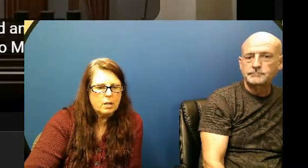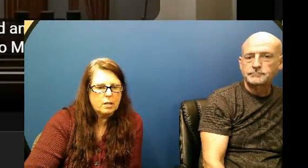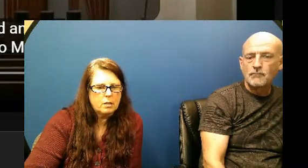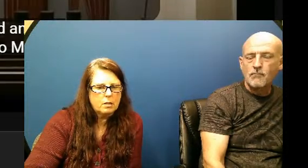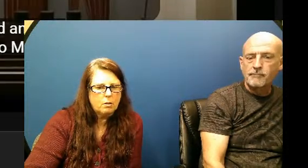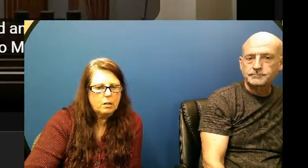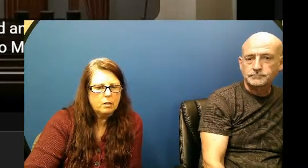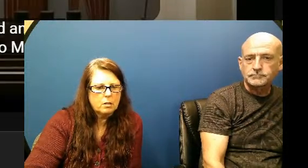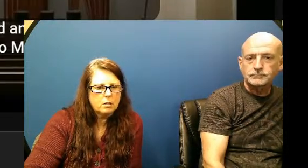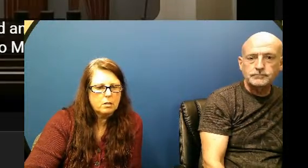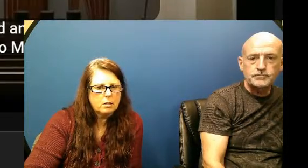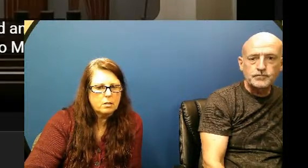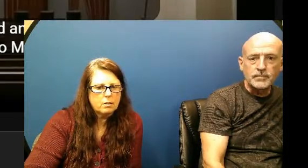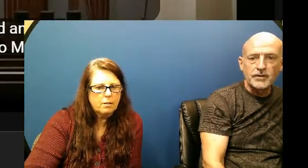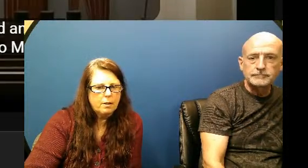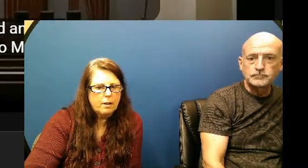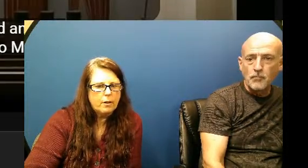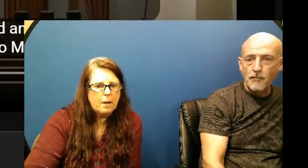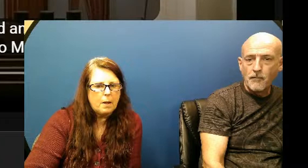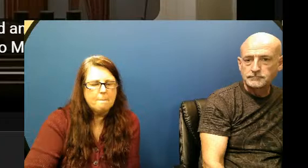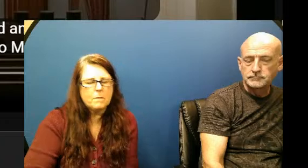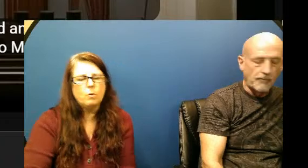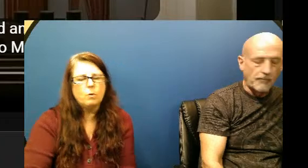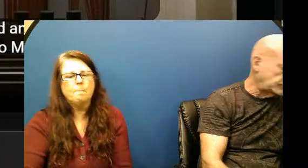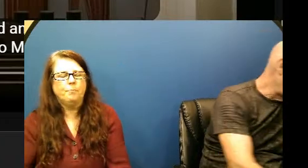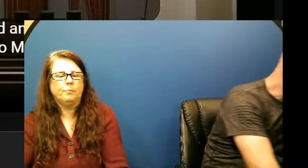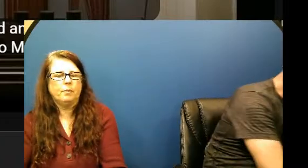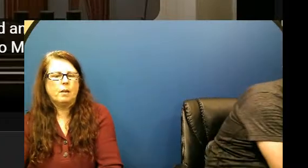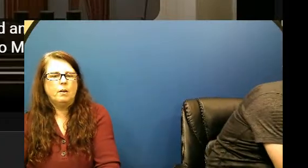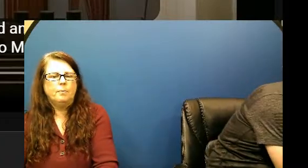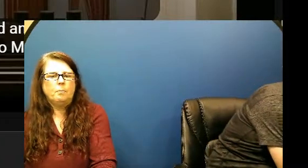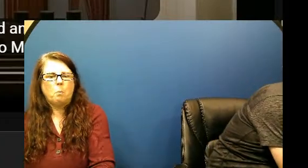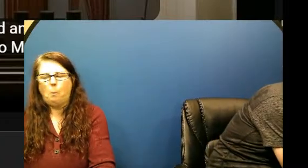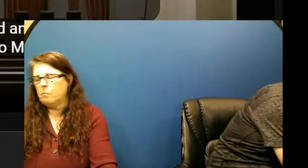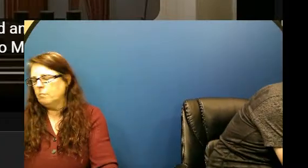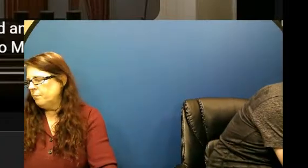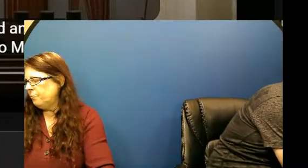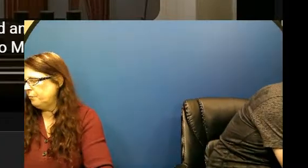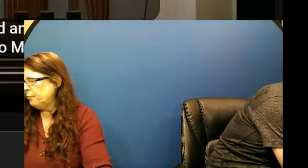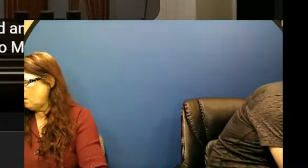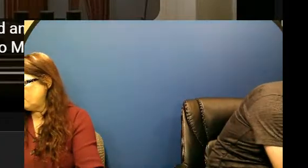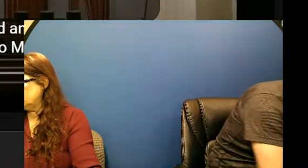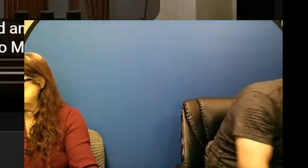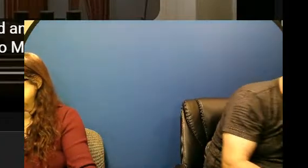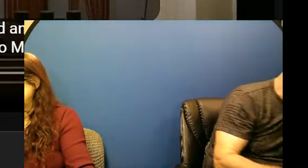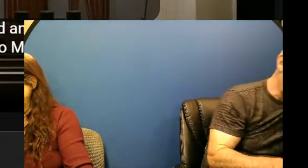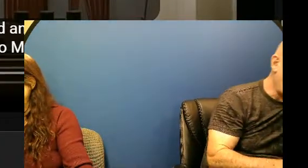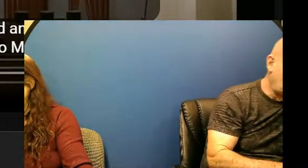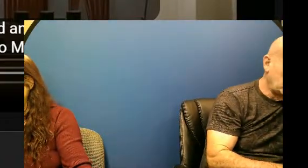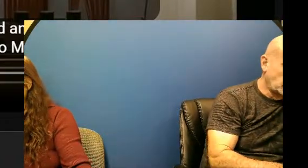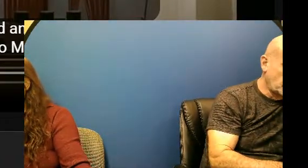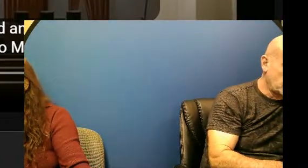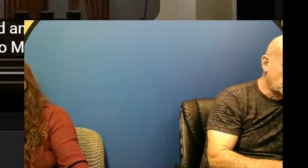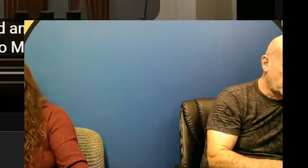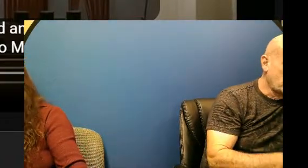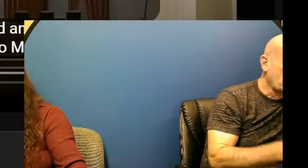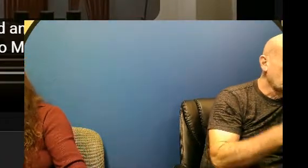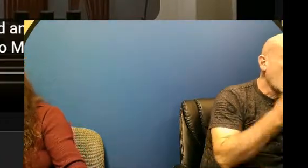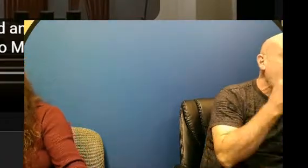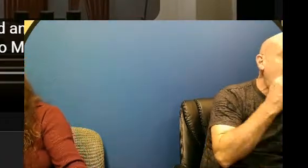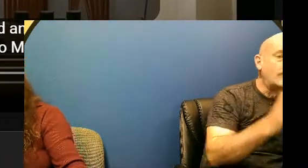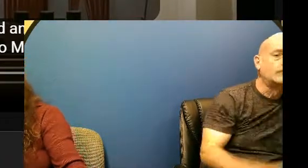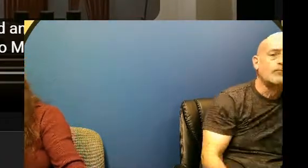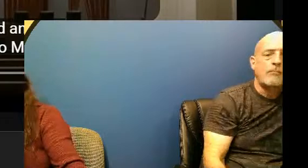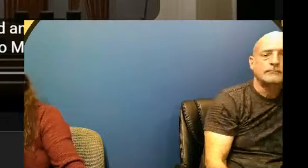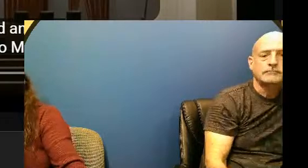for exercising their rights. Okay, cool. Directly would be the opinions of Justice Brandeis and Whitney and Justice